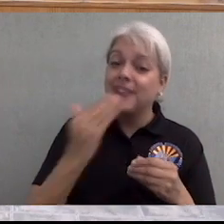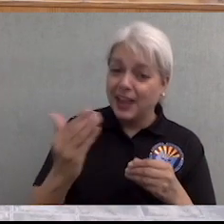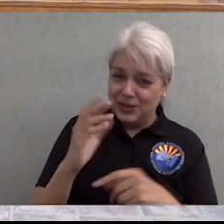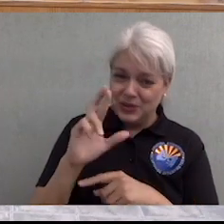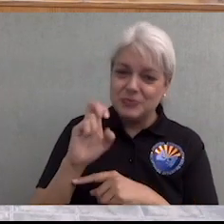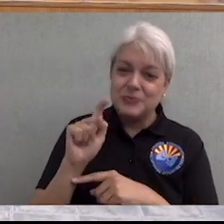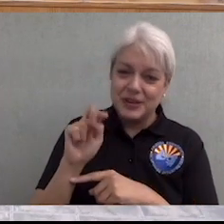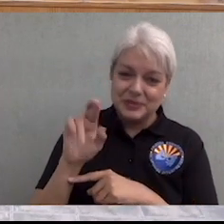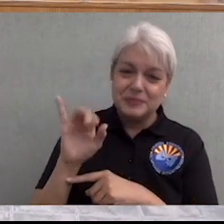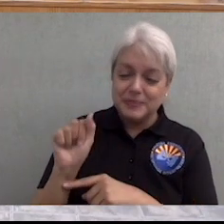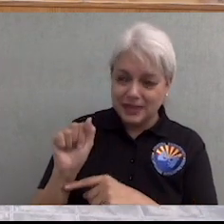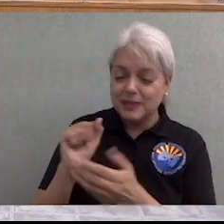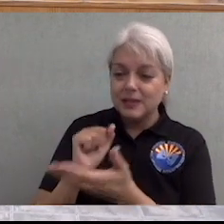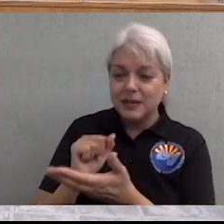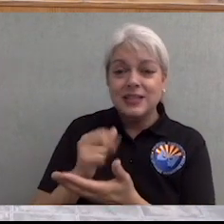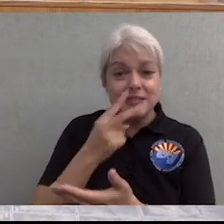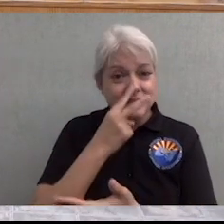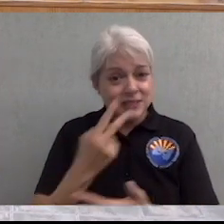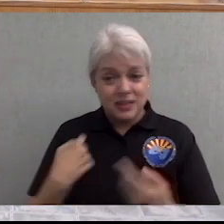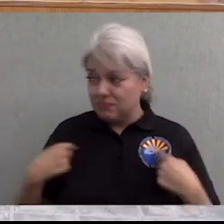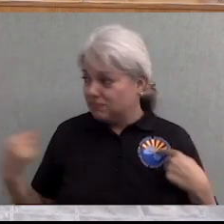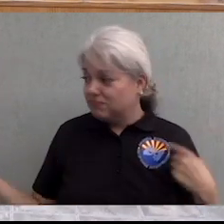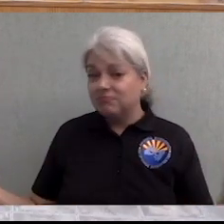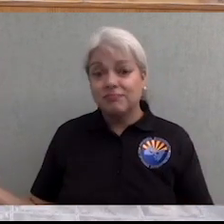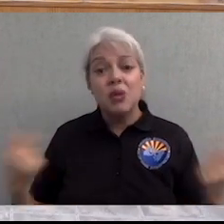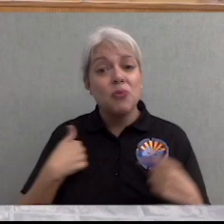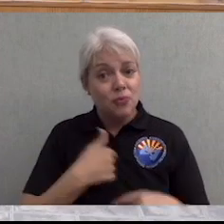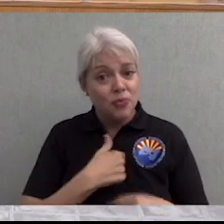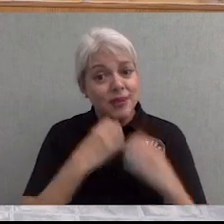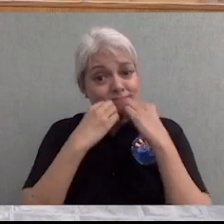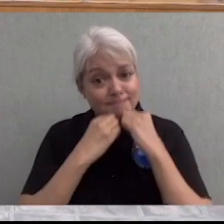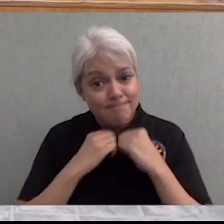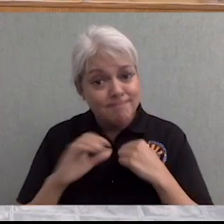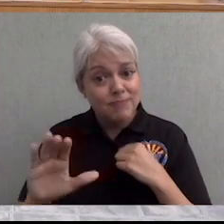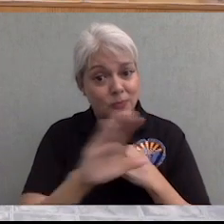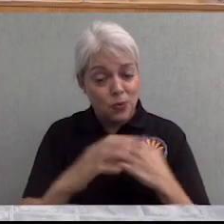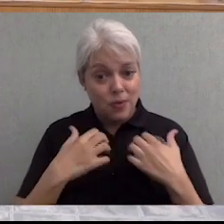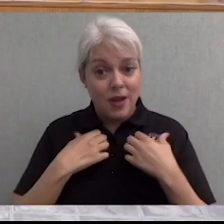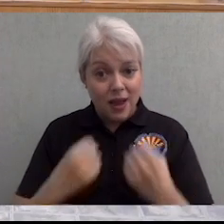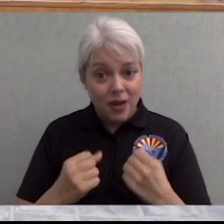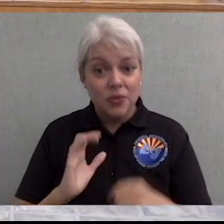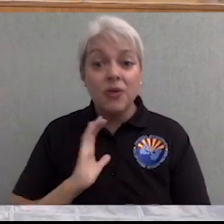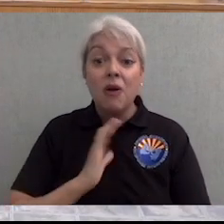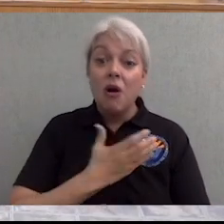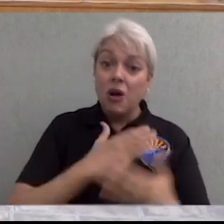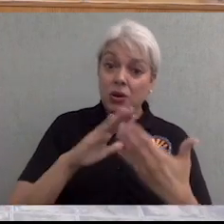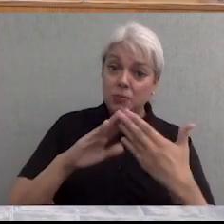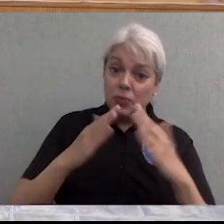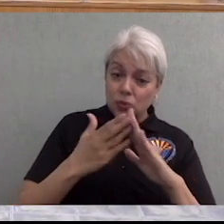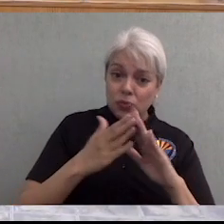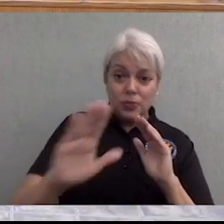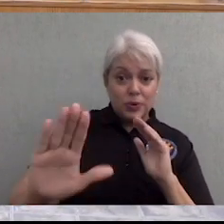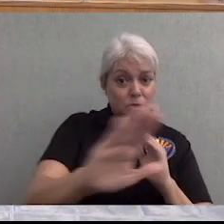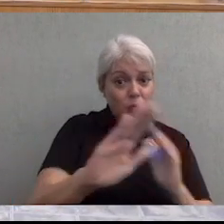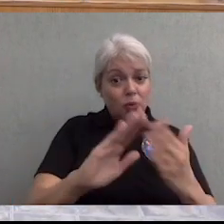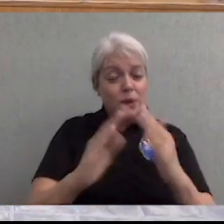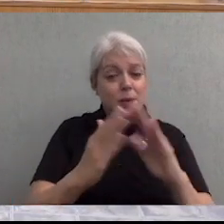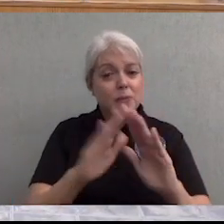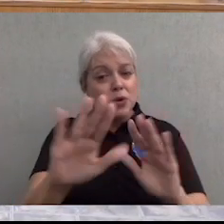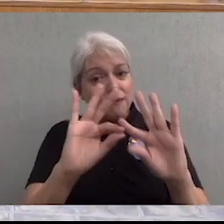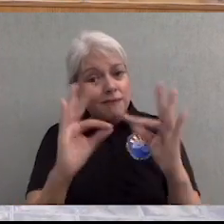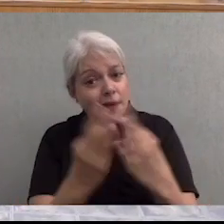health. Everybody within our community should care about their own health and the health of their family members and their co-workers. So